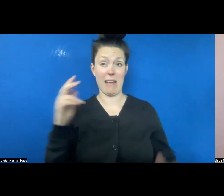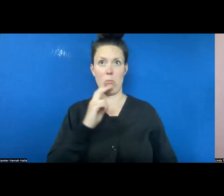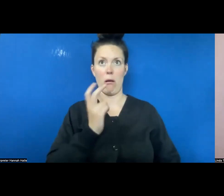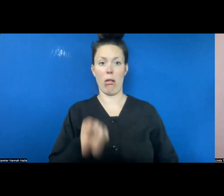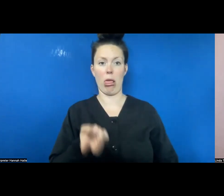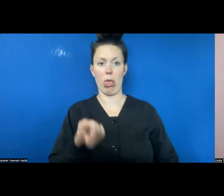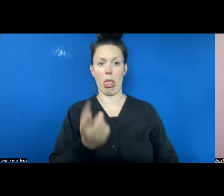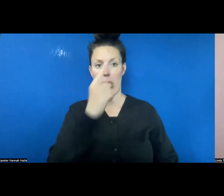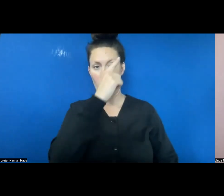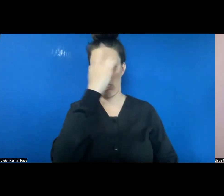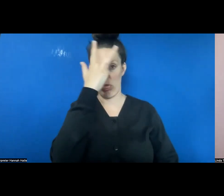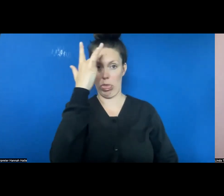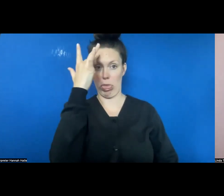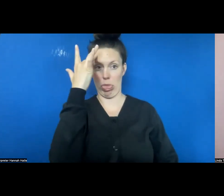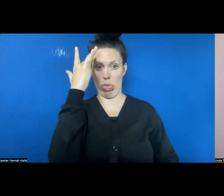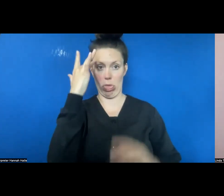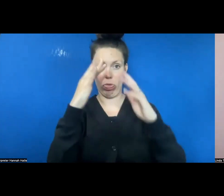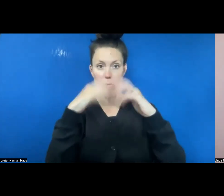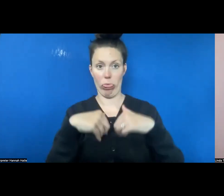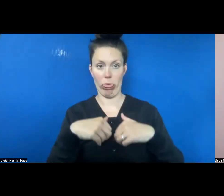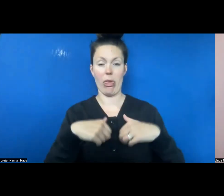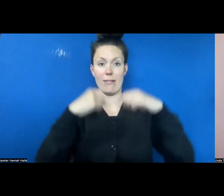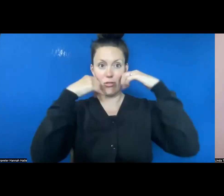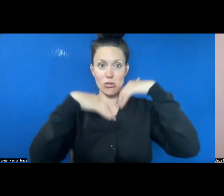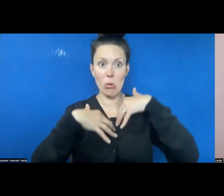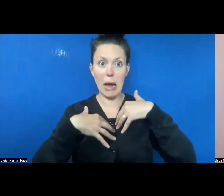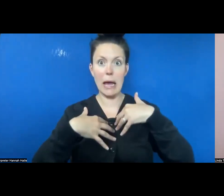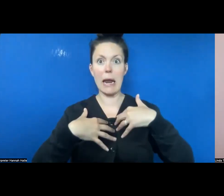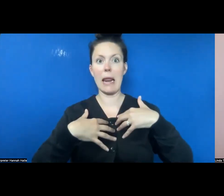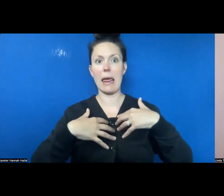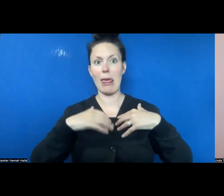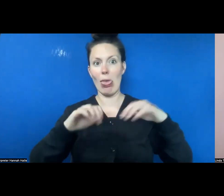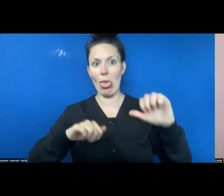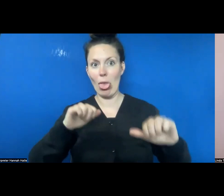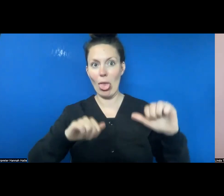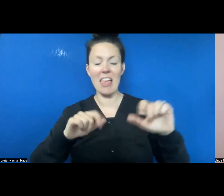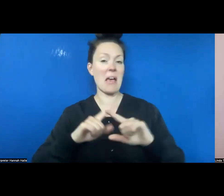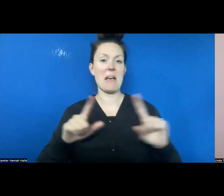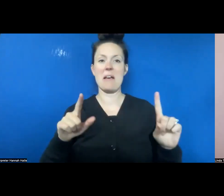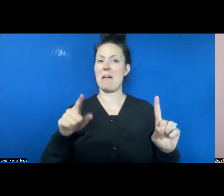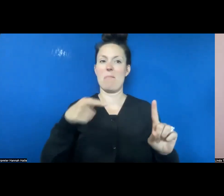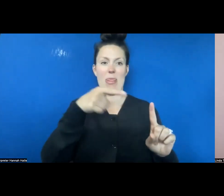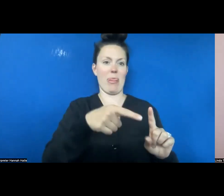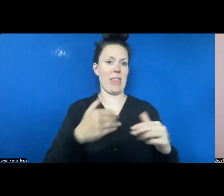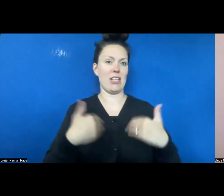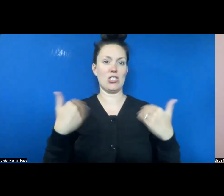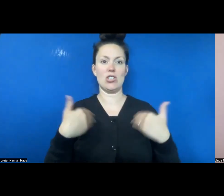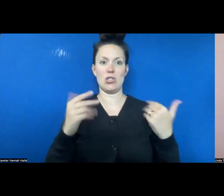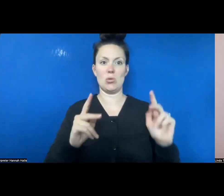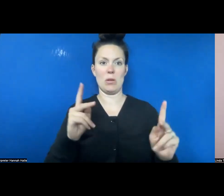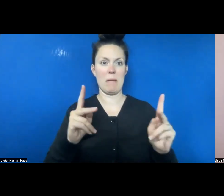blank and I would have been sweating bullets and all the weirdness, being awkward. But these youth came forward and spoke